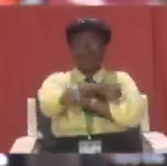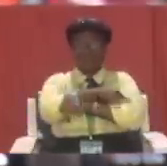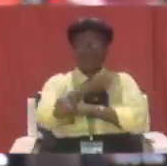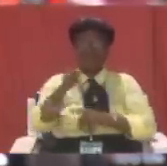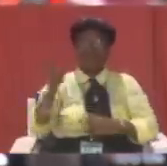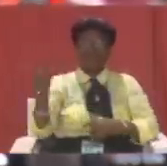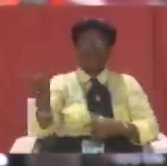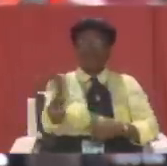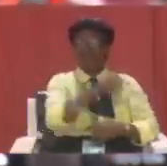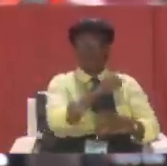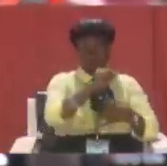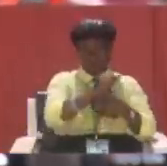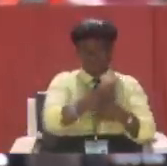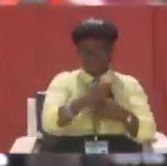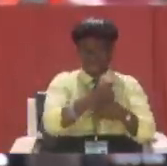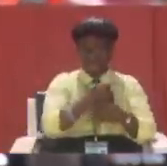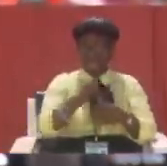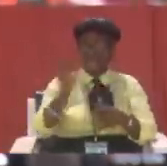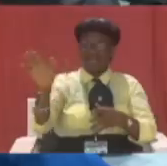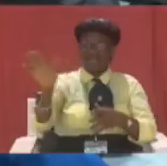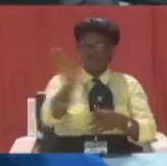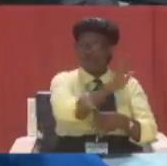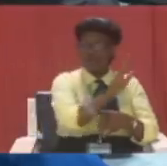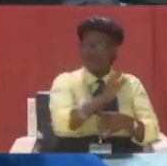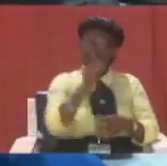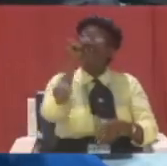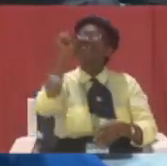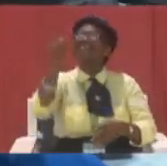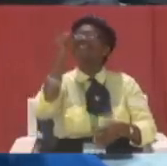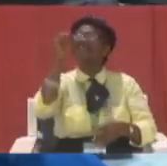everybody will stand and shout.